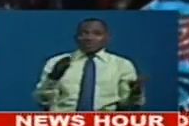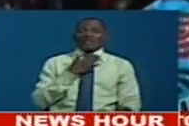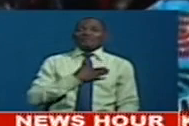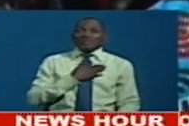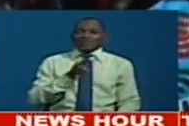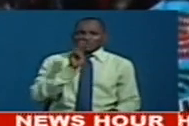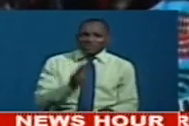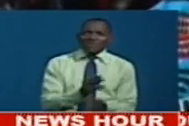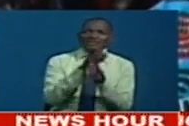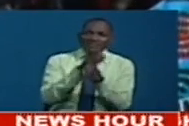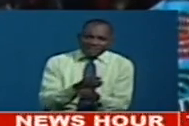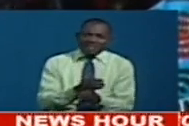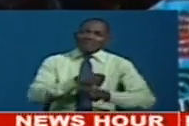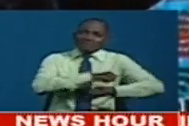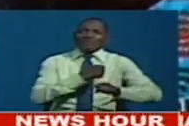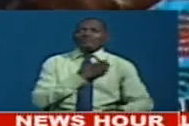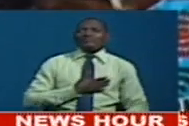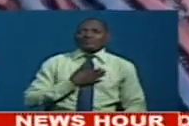with care,